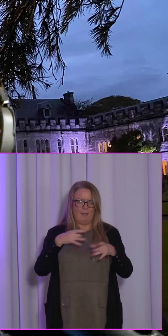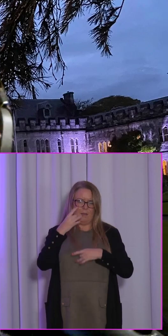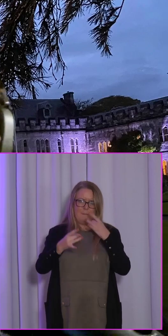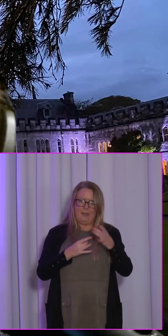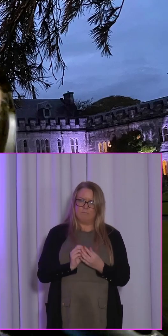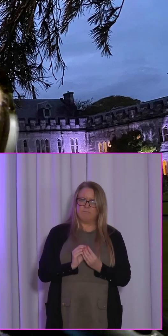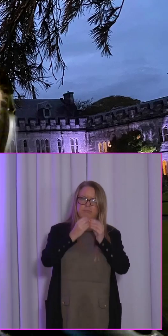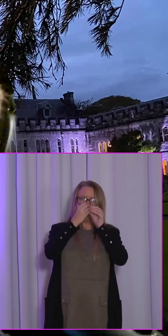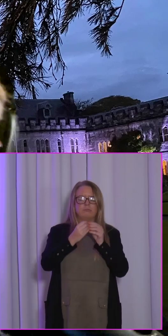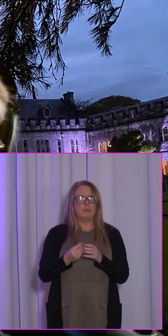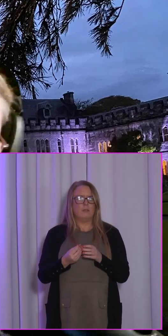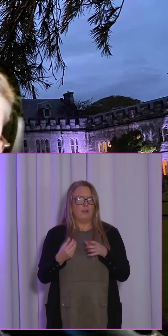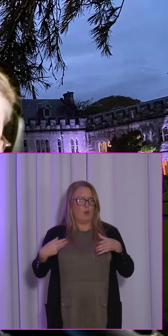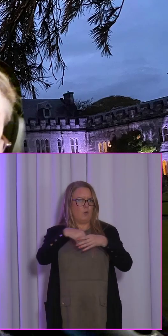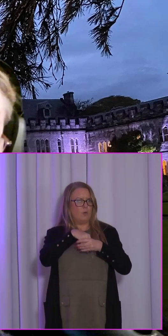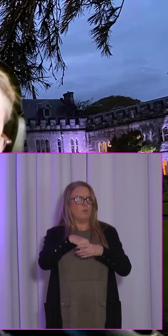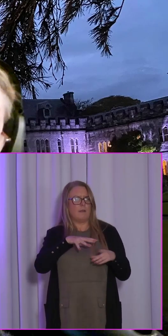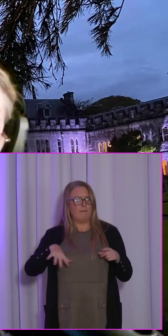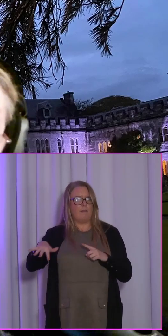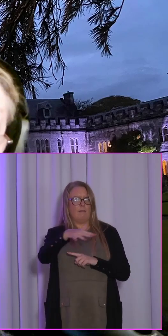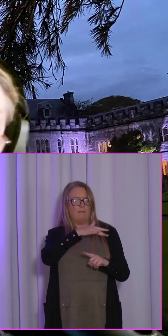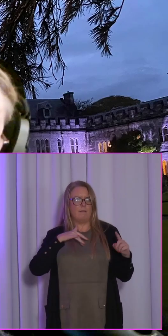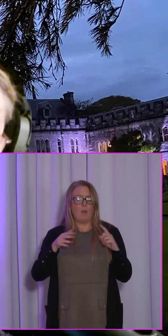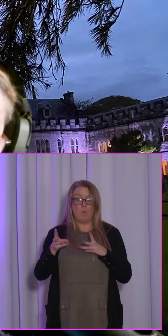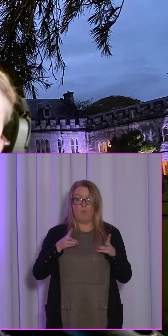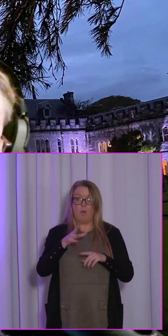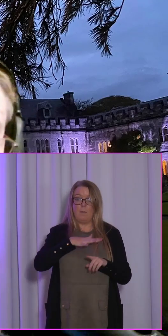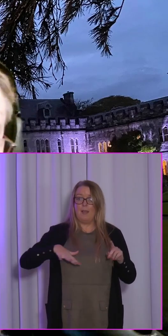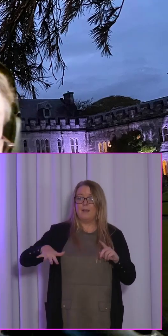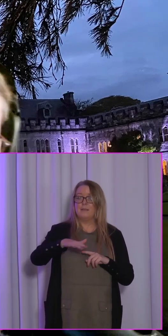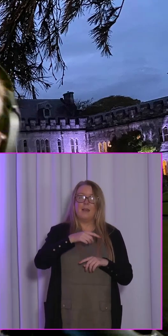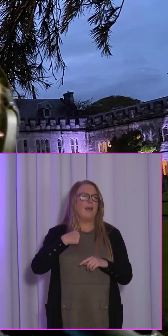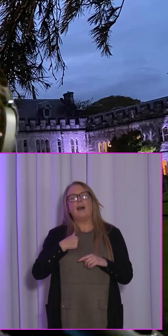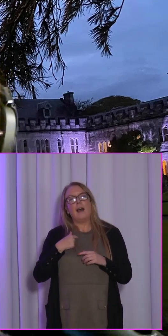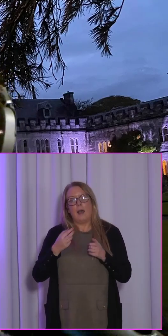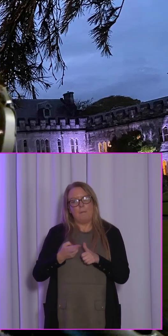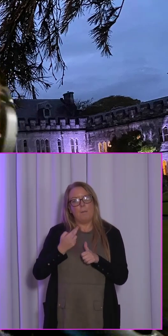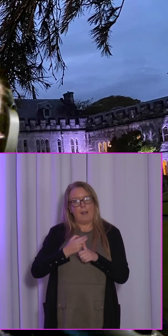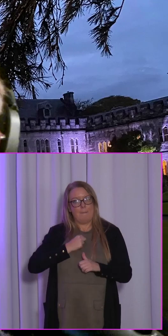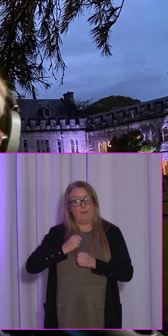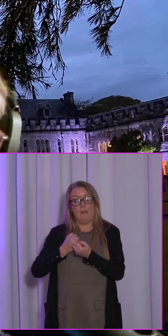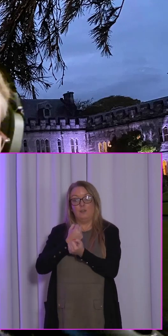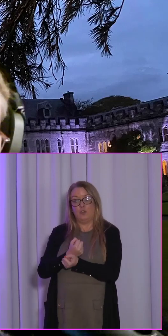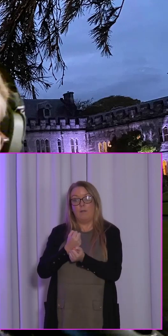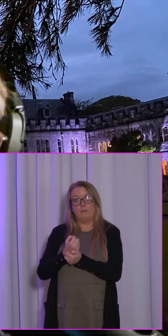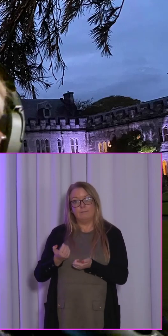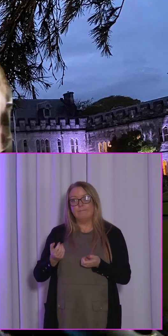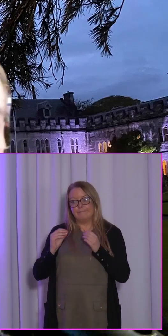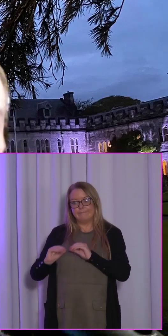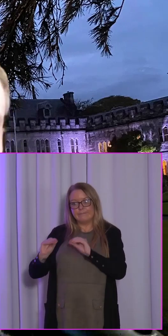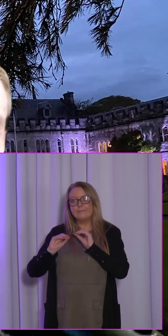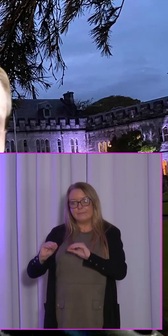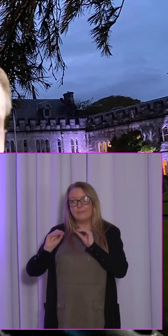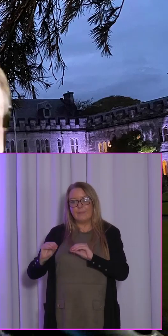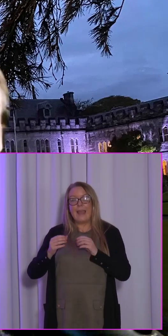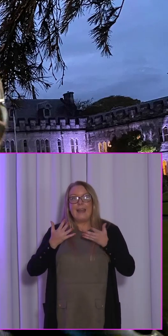inclusive, neuro-inclusive workspace. I spent a lot of time preparing my son for the world. Now I want to prepare the world for